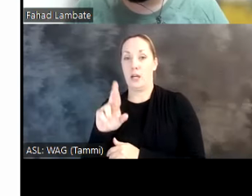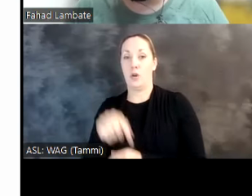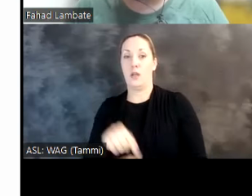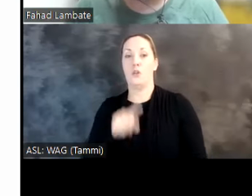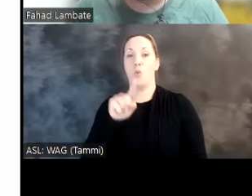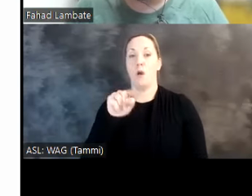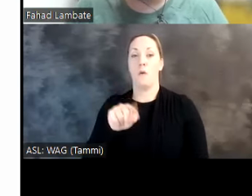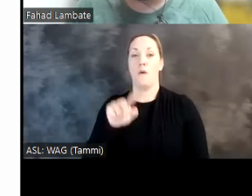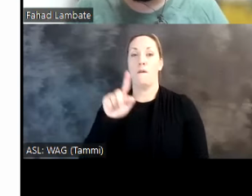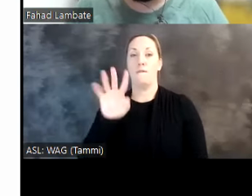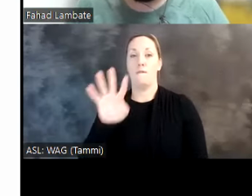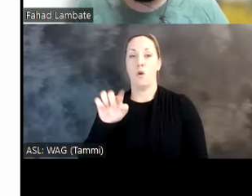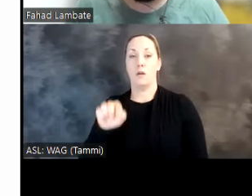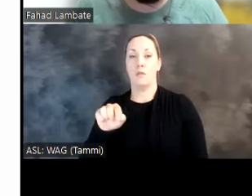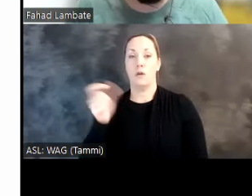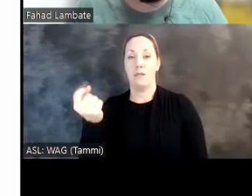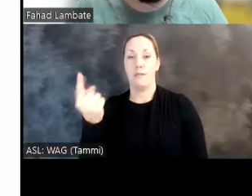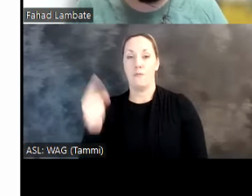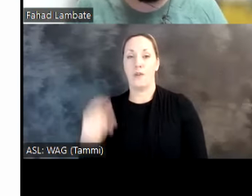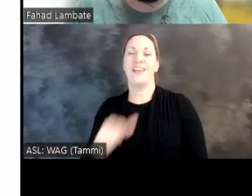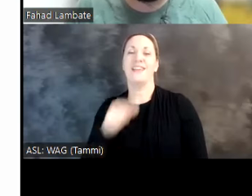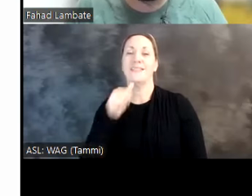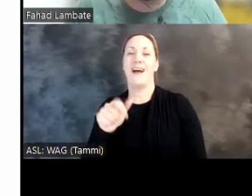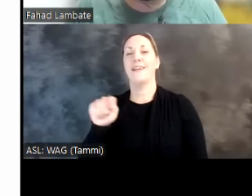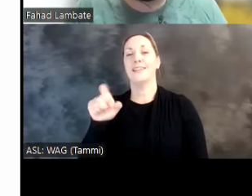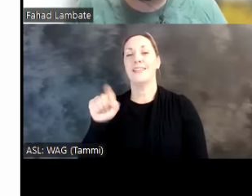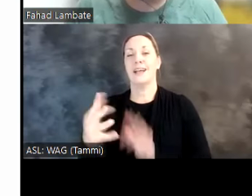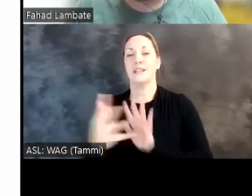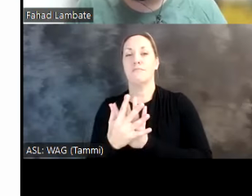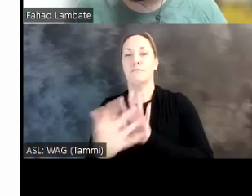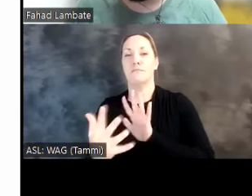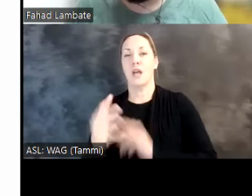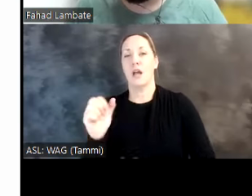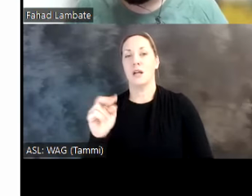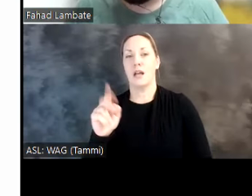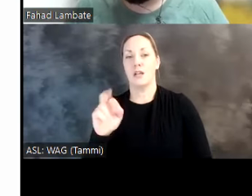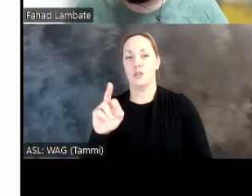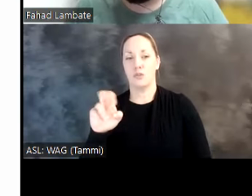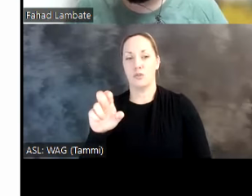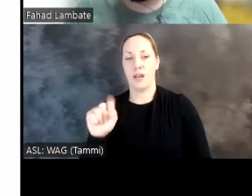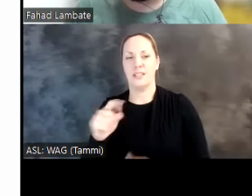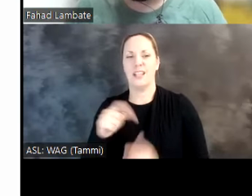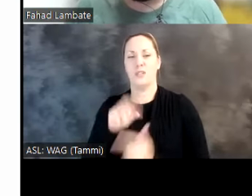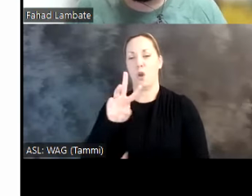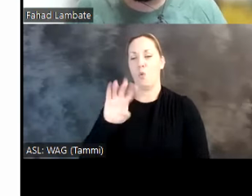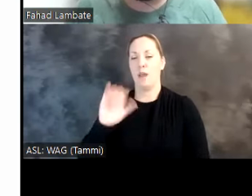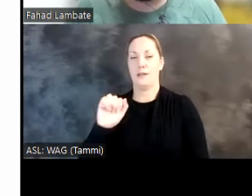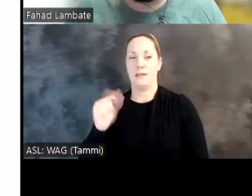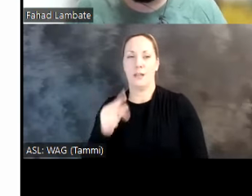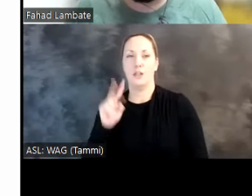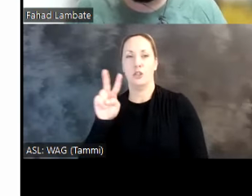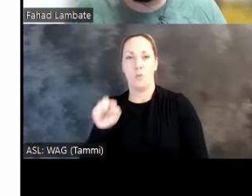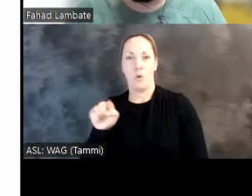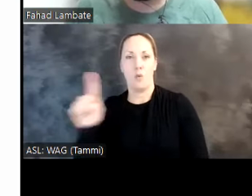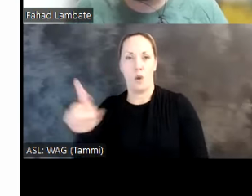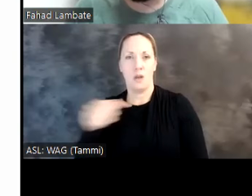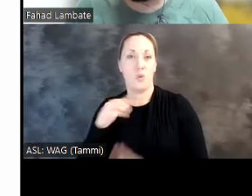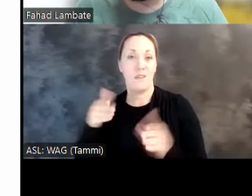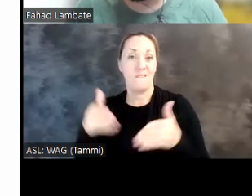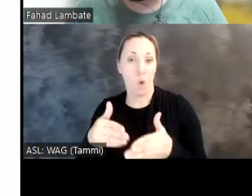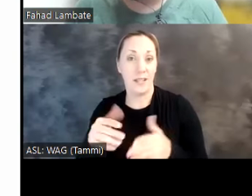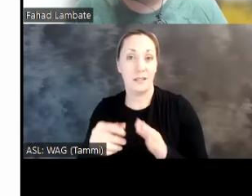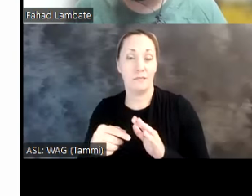is non-text contrast. This had got added in WCAG 2.1, wherein the focus indicator needs